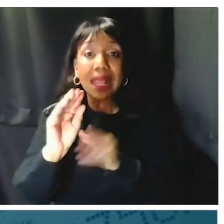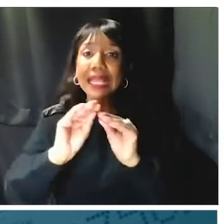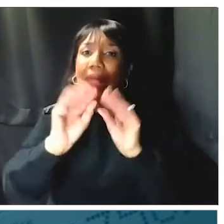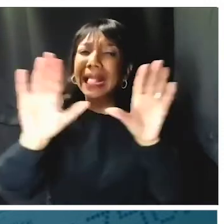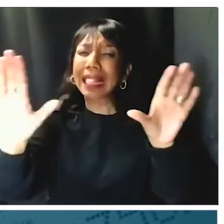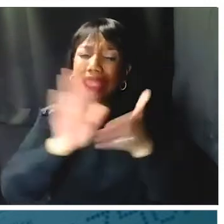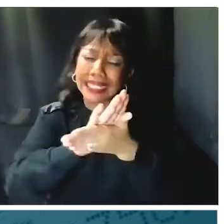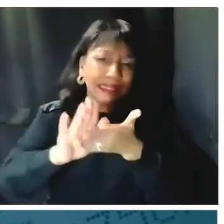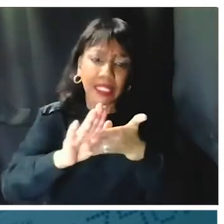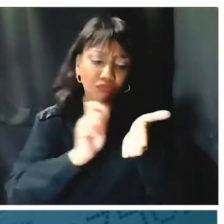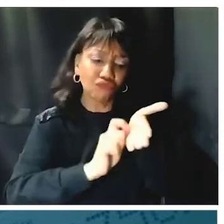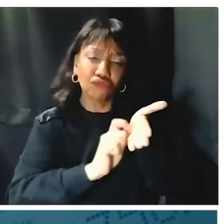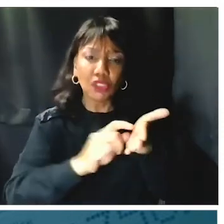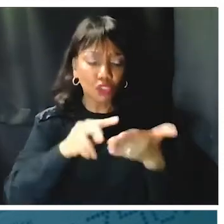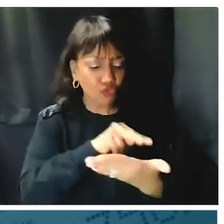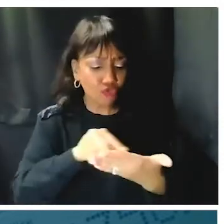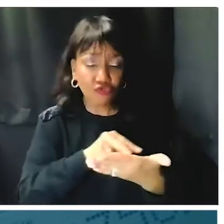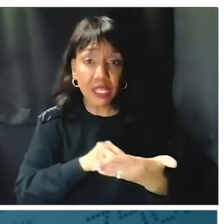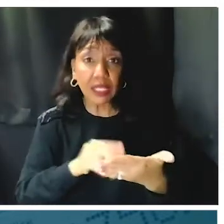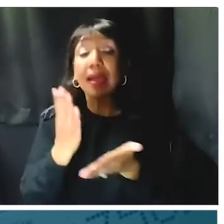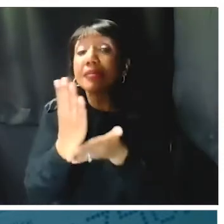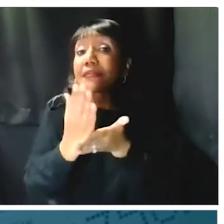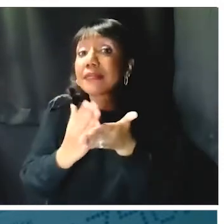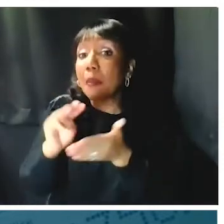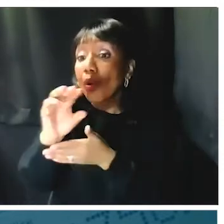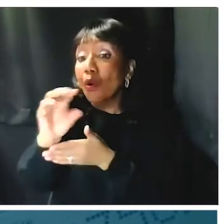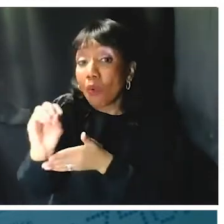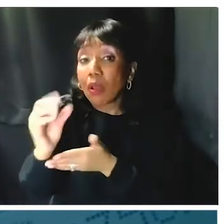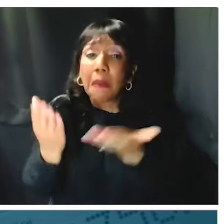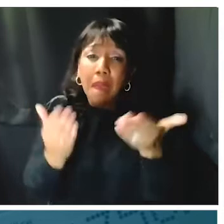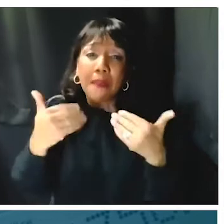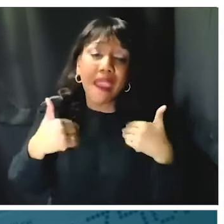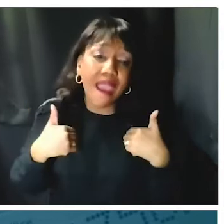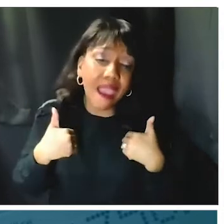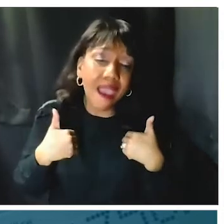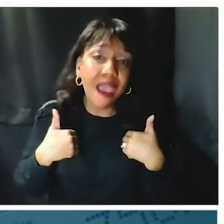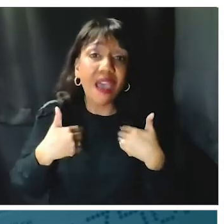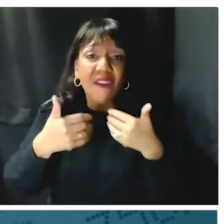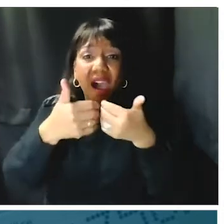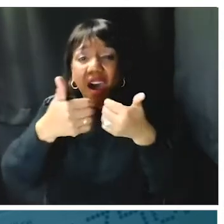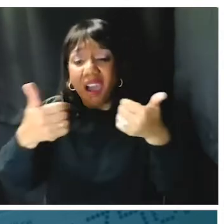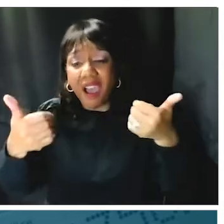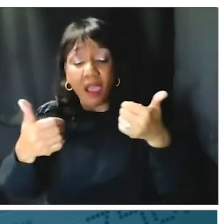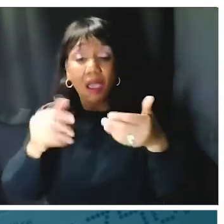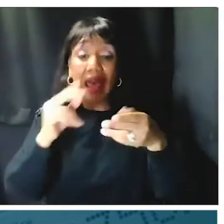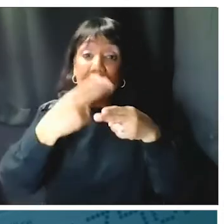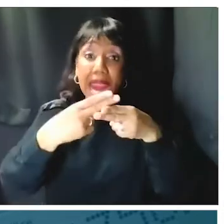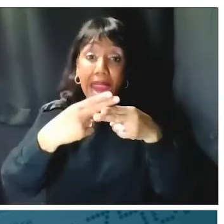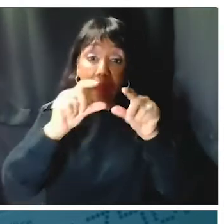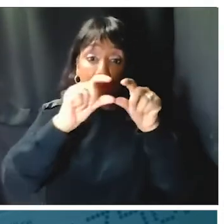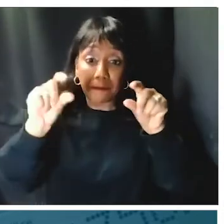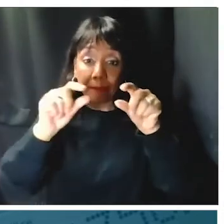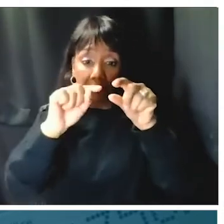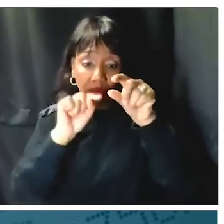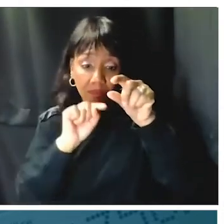be easily read. On some money orders, you may have a separate line for your name